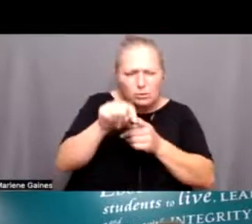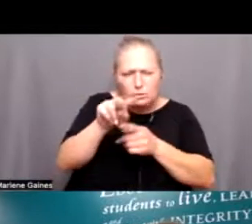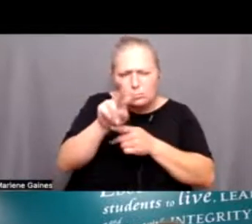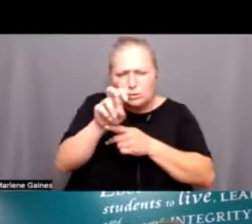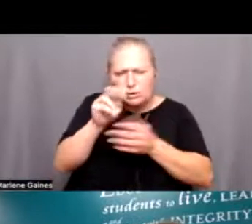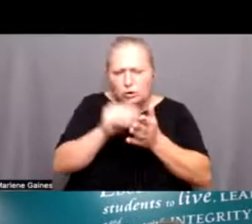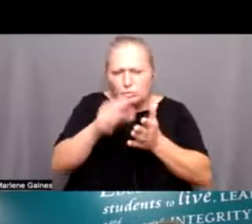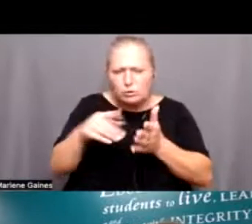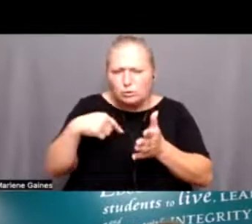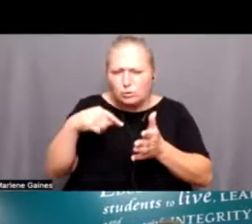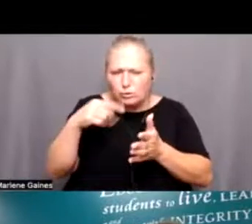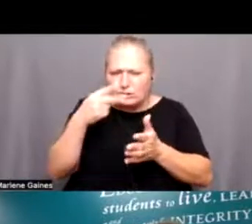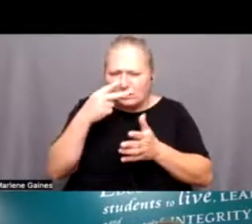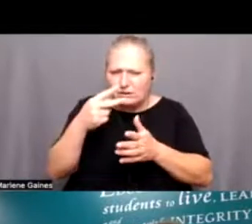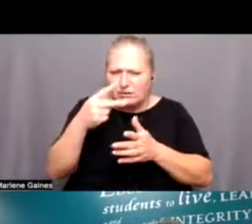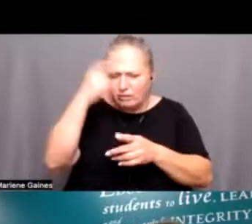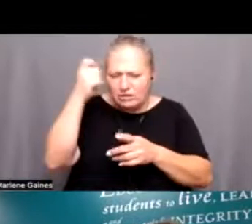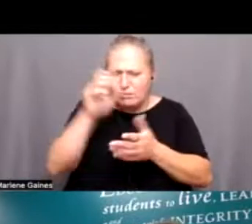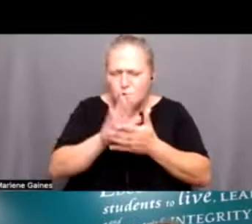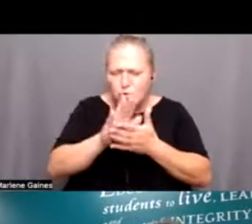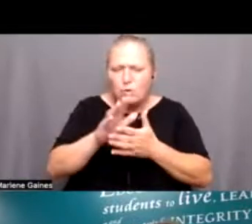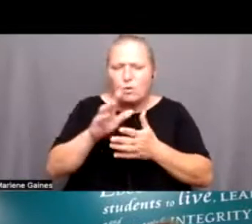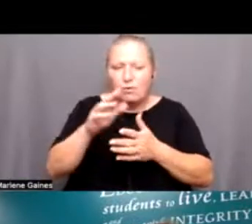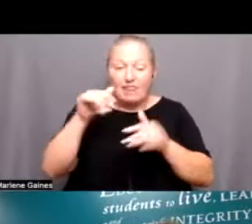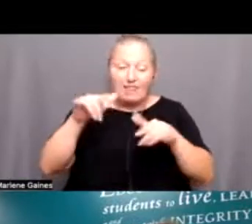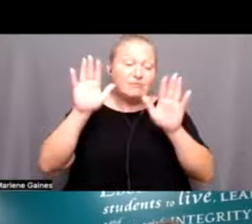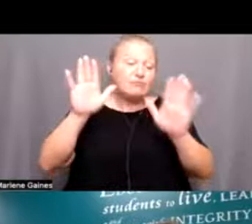had identified and we had for summer school. But so this is great.